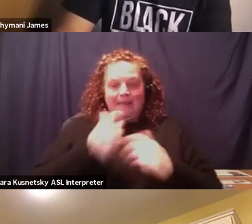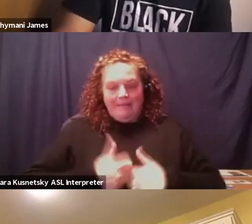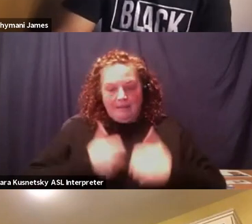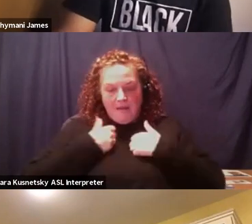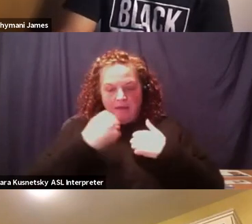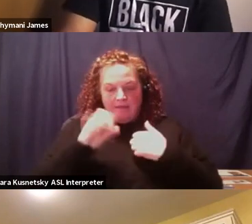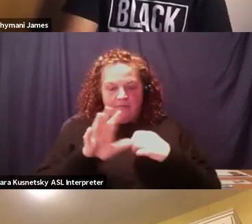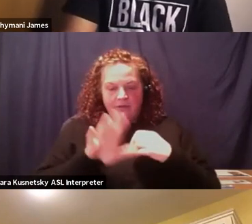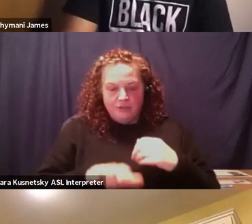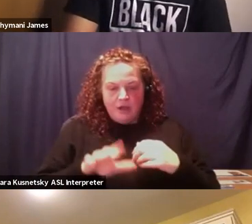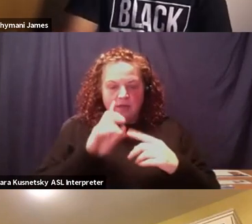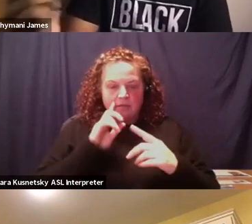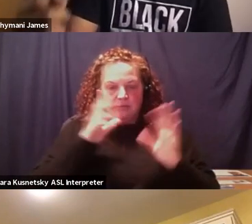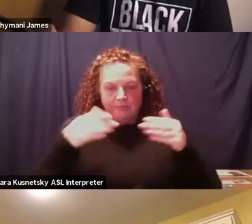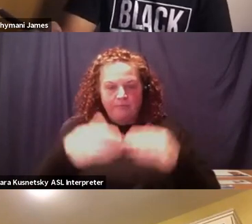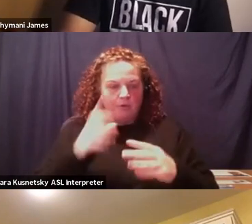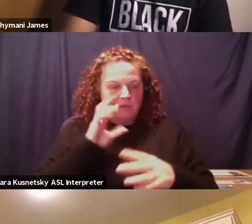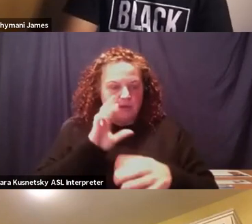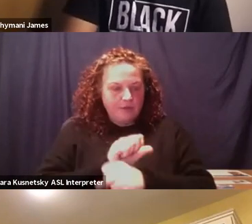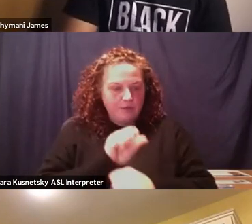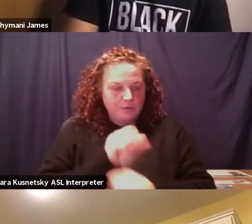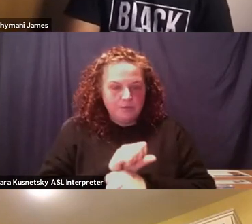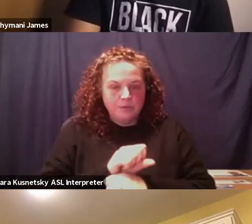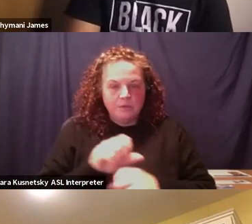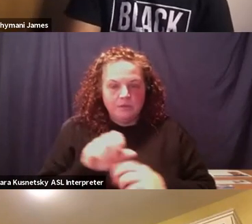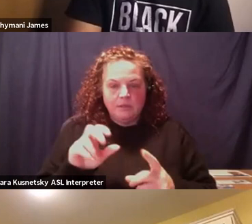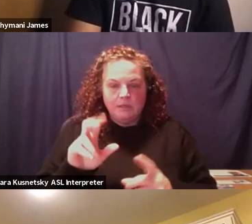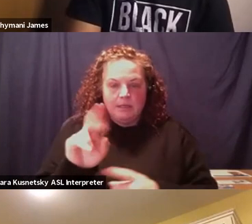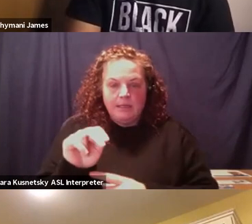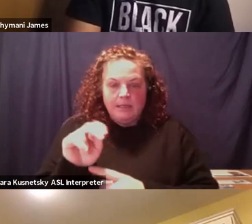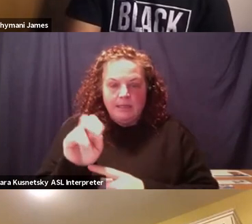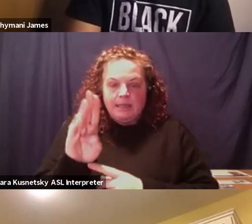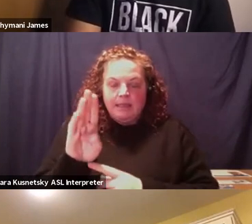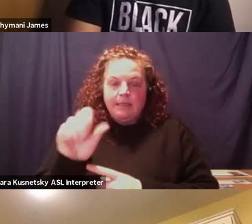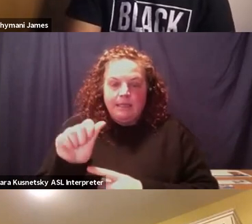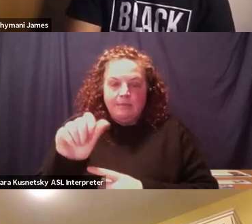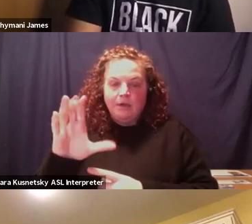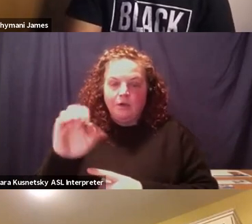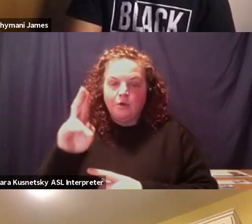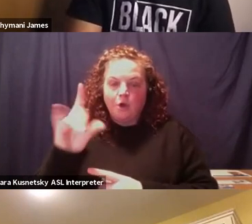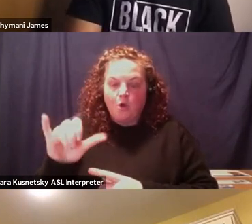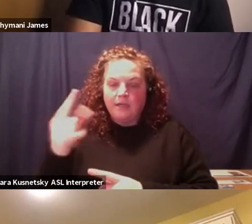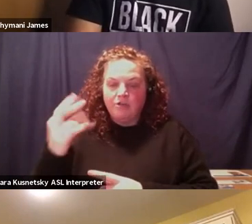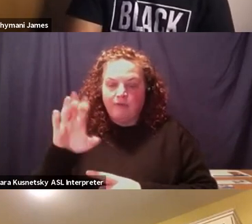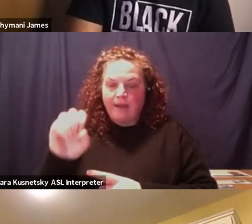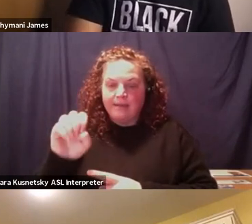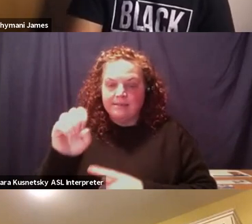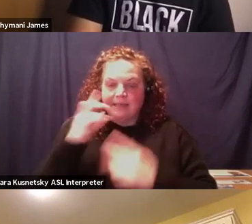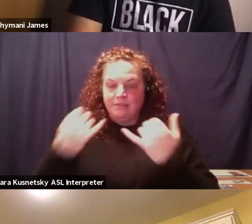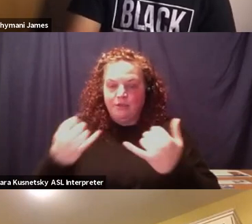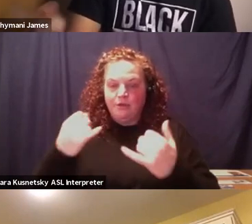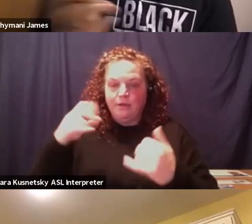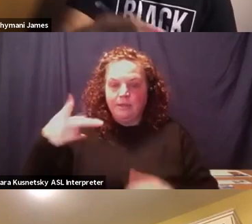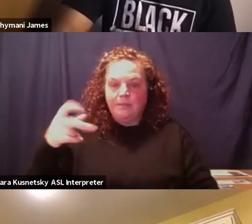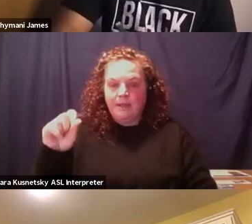and work ever since. Neva Coakley-Grice is current BPS Chief of Safety Services. Chief Coakley-Grice has spent her